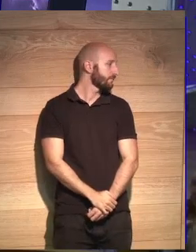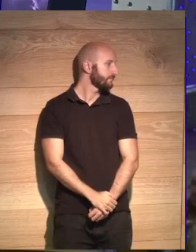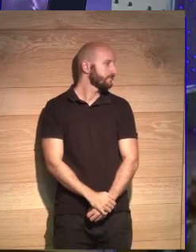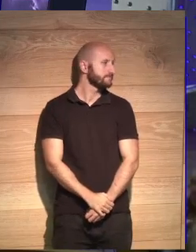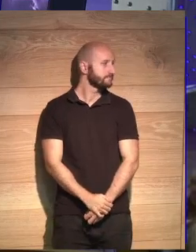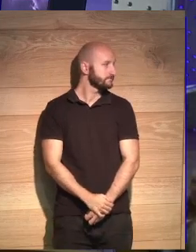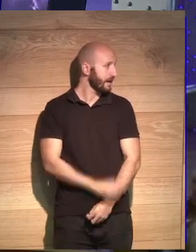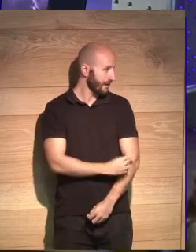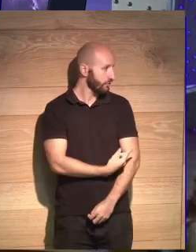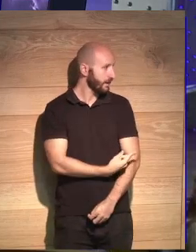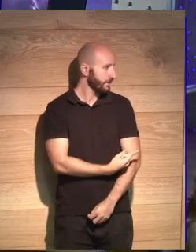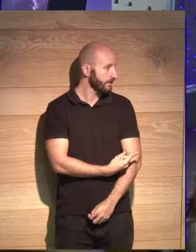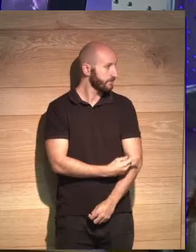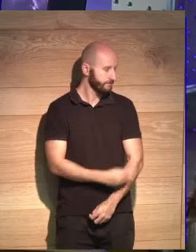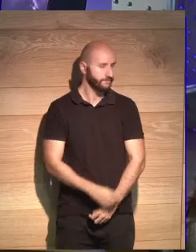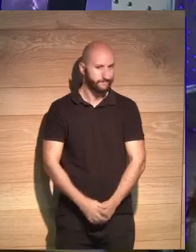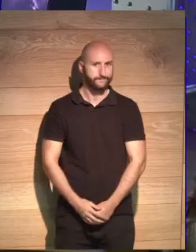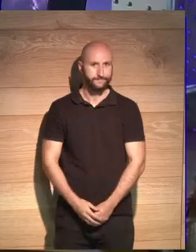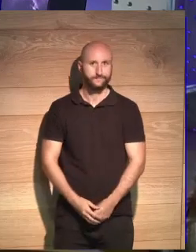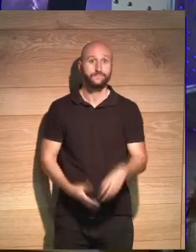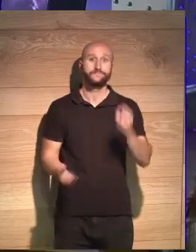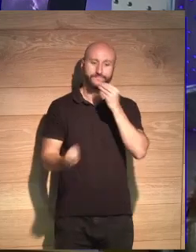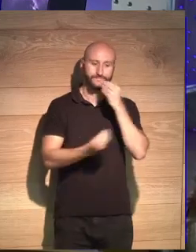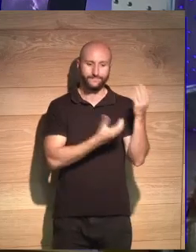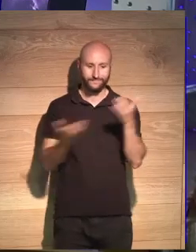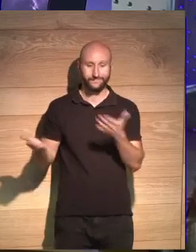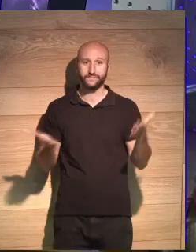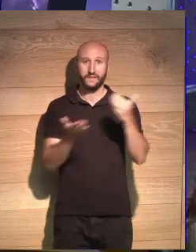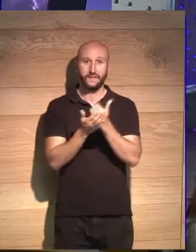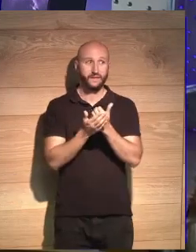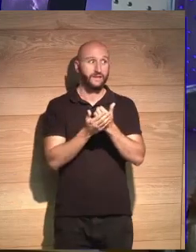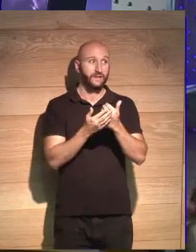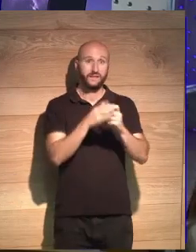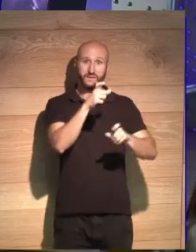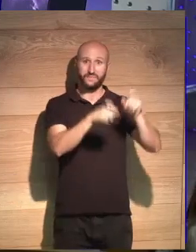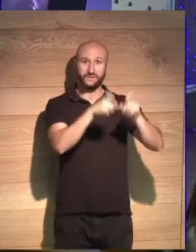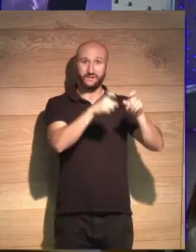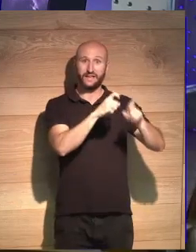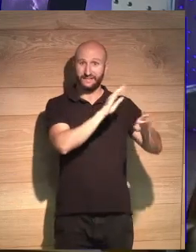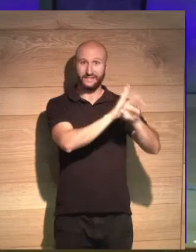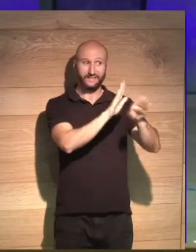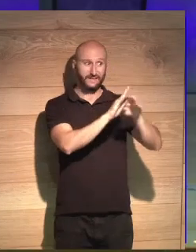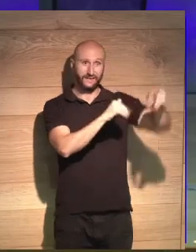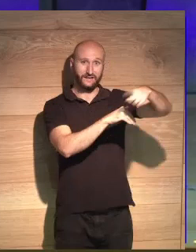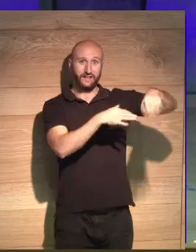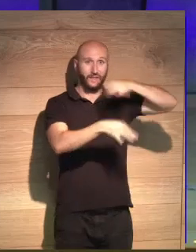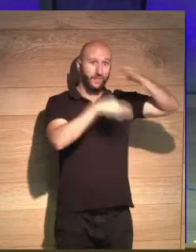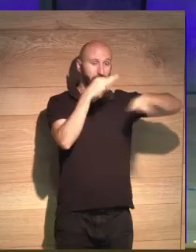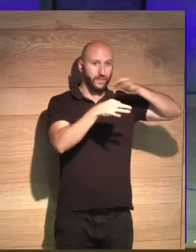Bueno, bienvenidos a todos de nuevo. Welcome everyone. Let us give some time